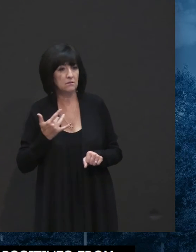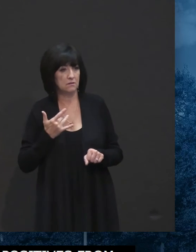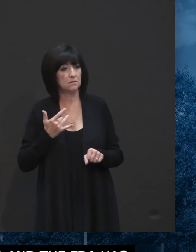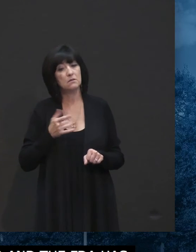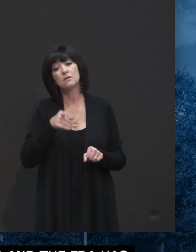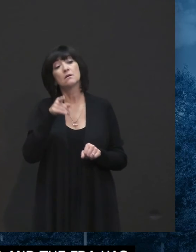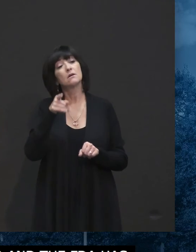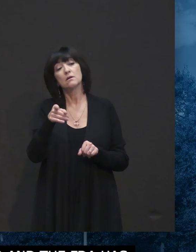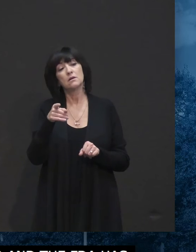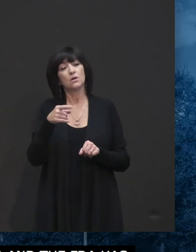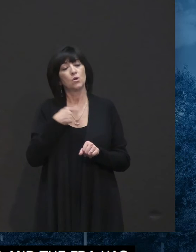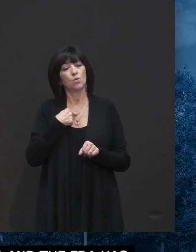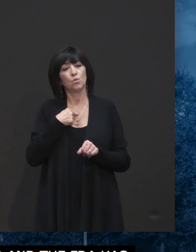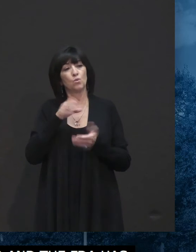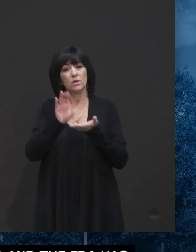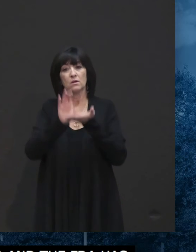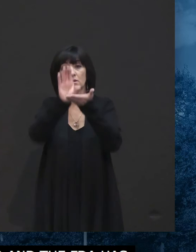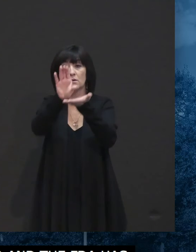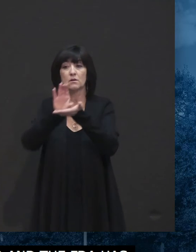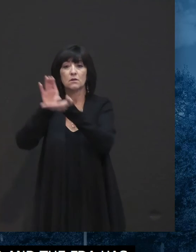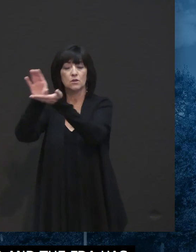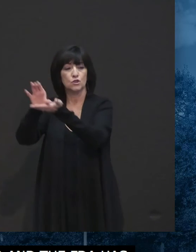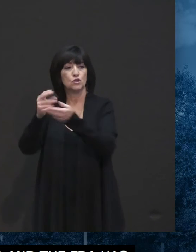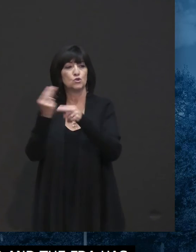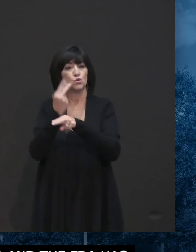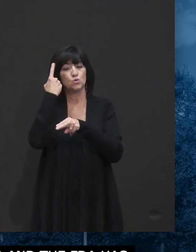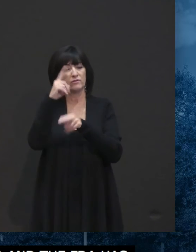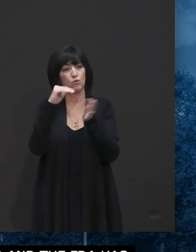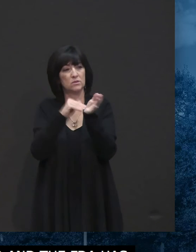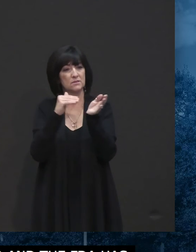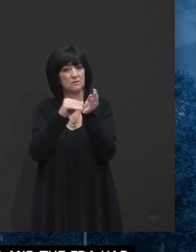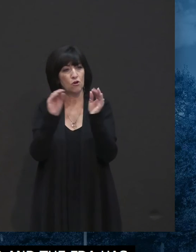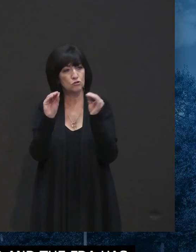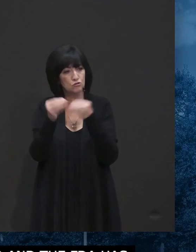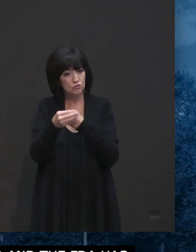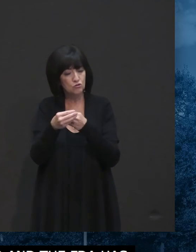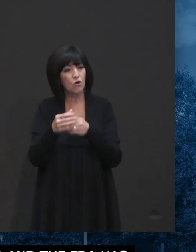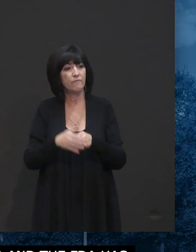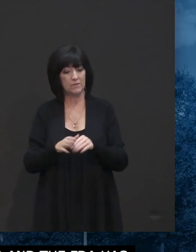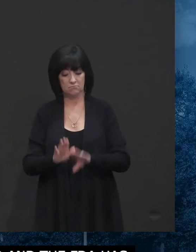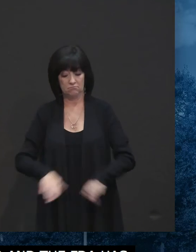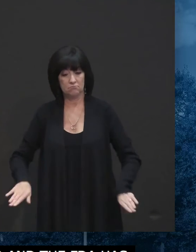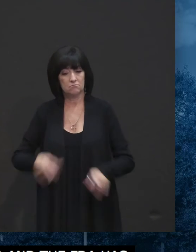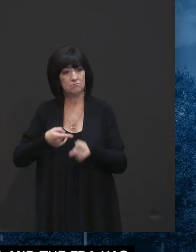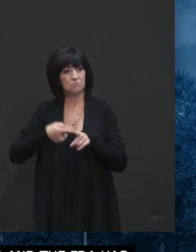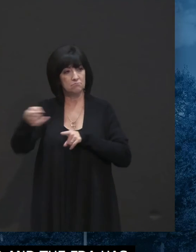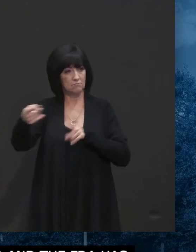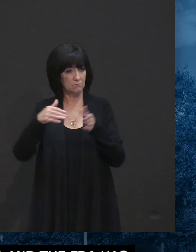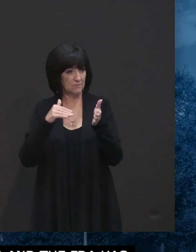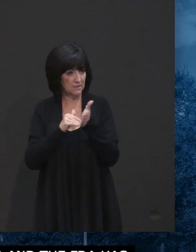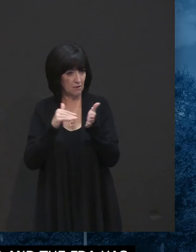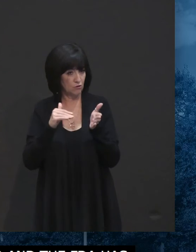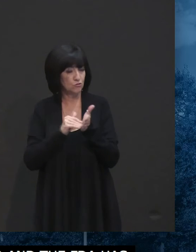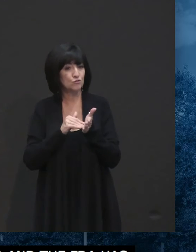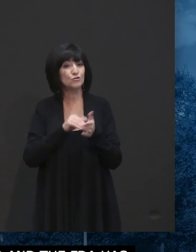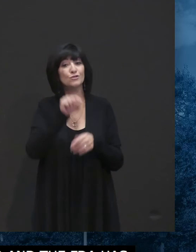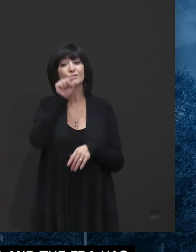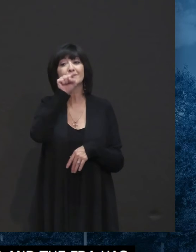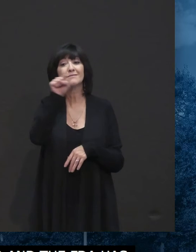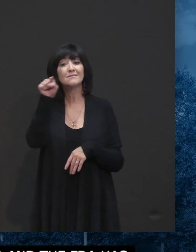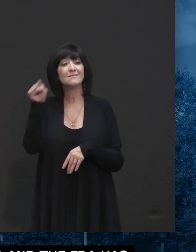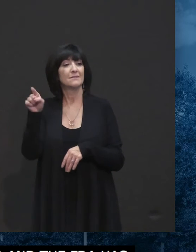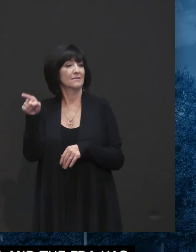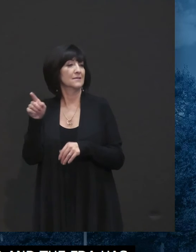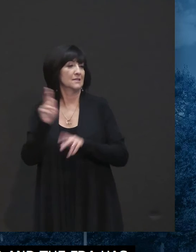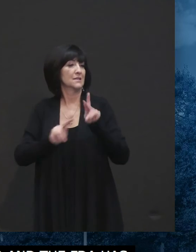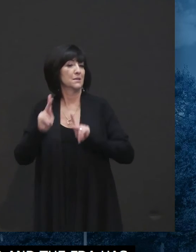care providers and pediatricians in our state, who are individuals who are used to using this type of test, like the rapid strep